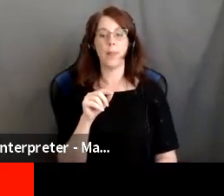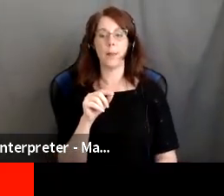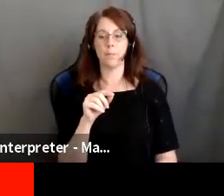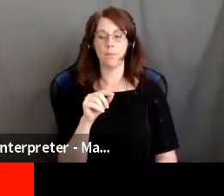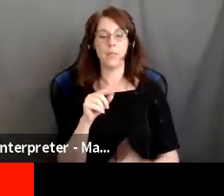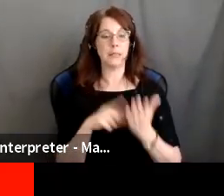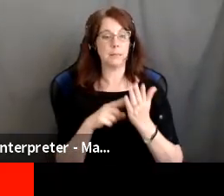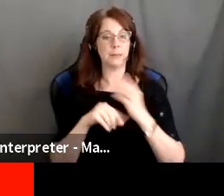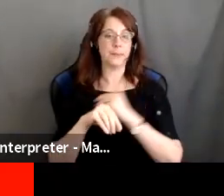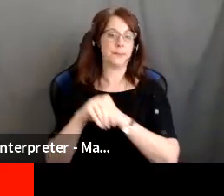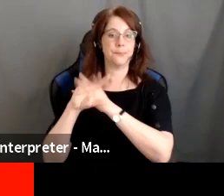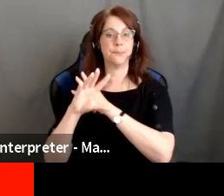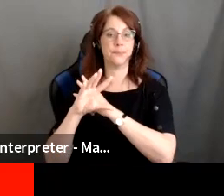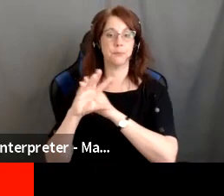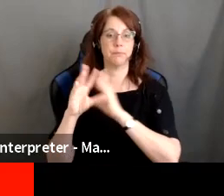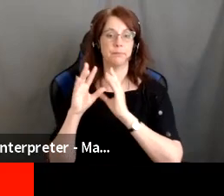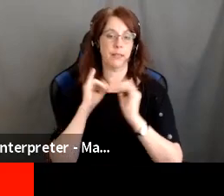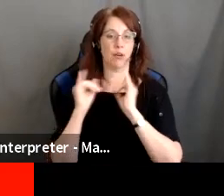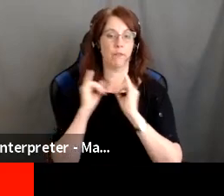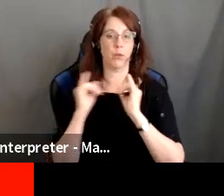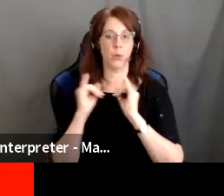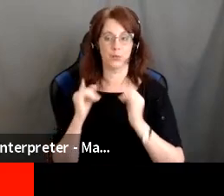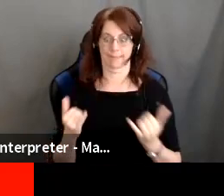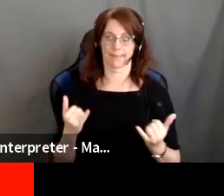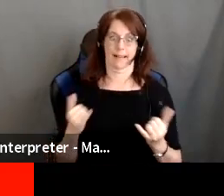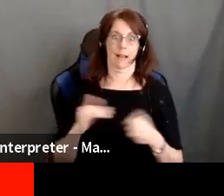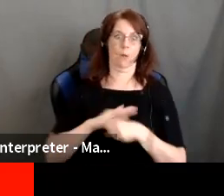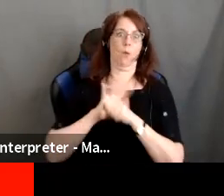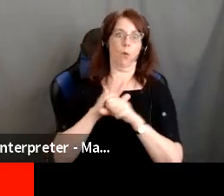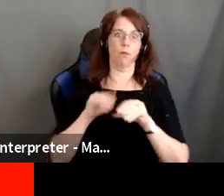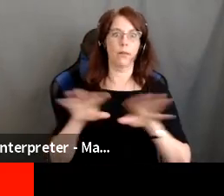video conference interviews where, especially right now with COVID,